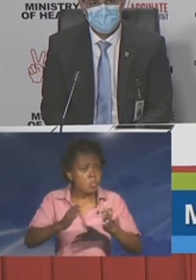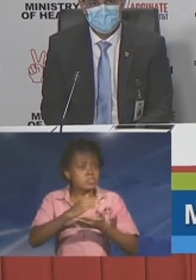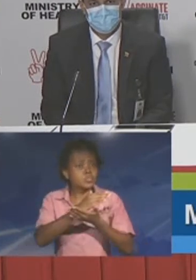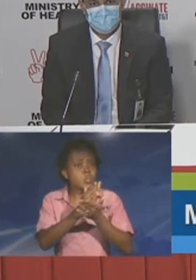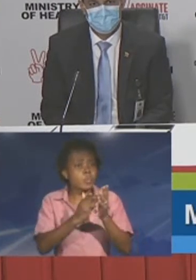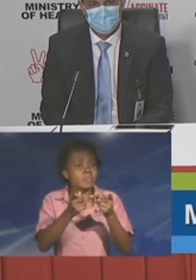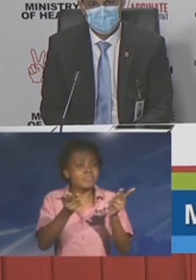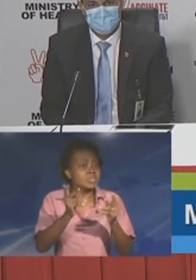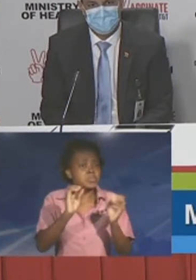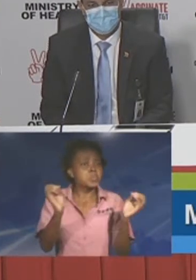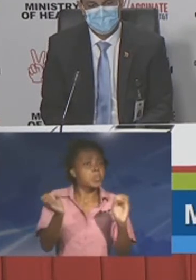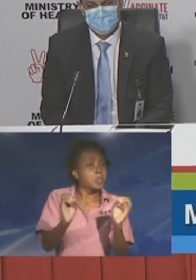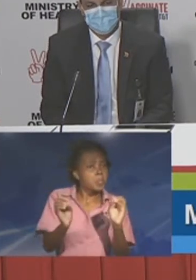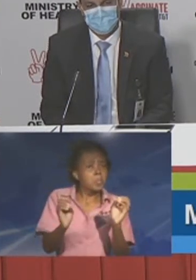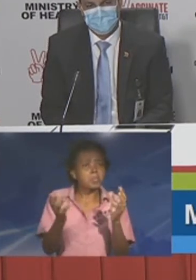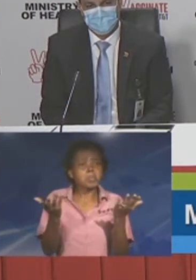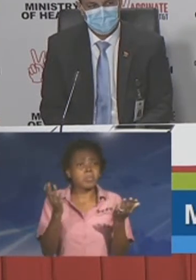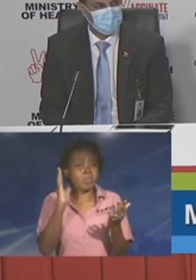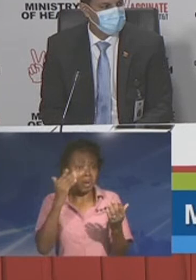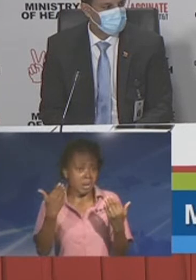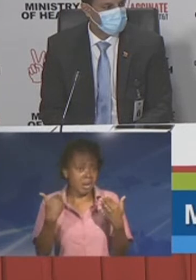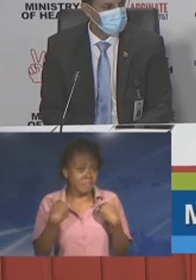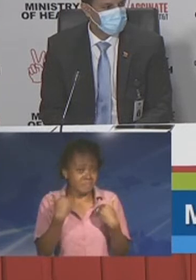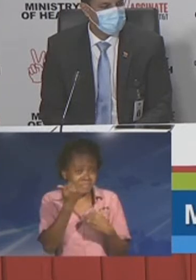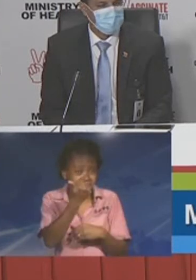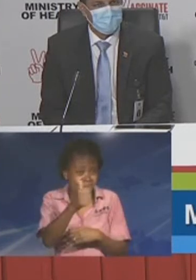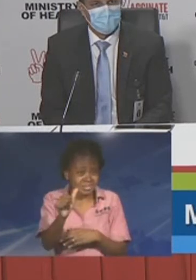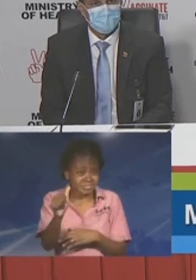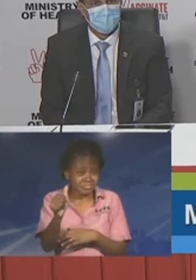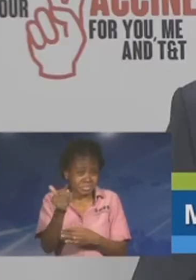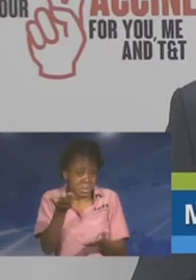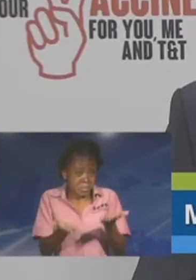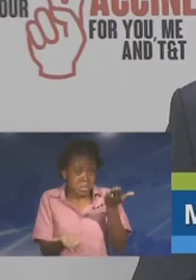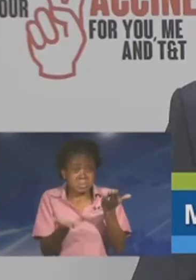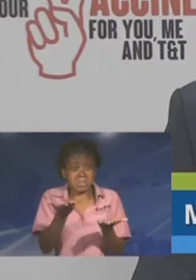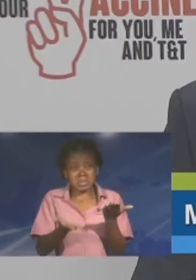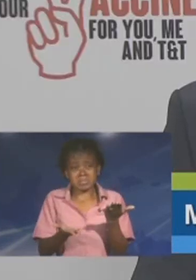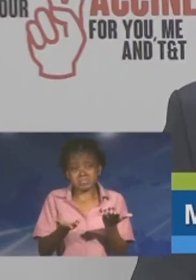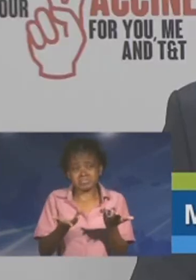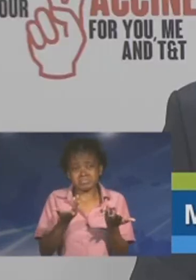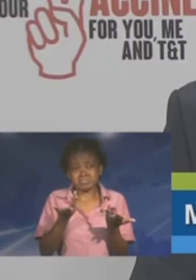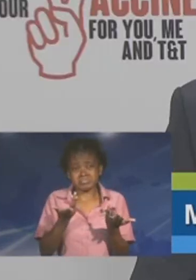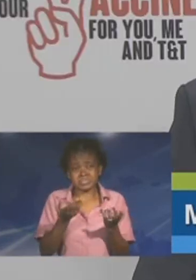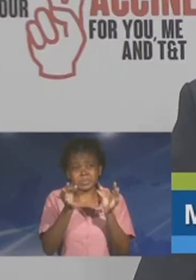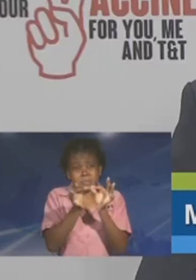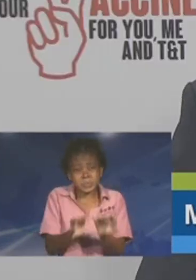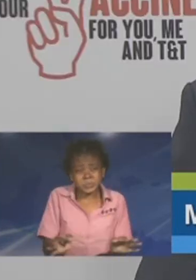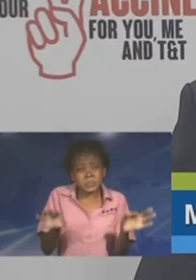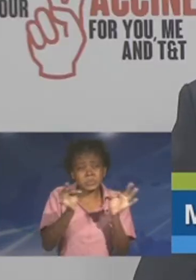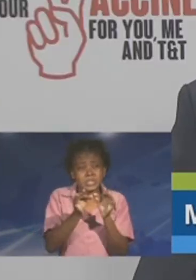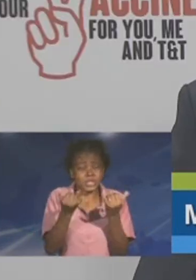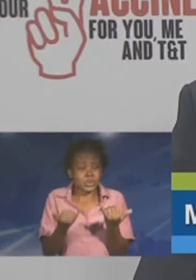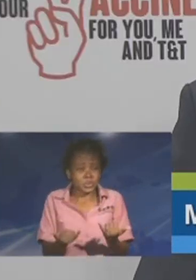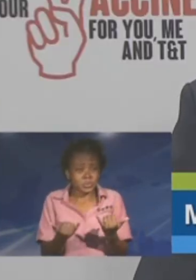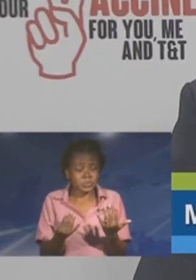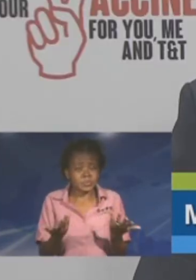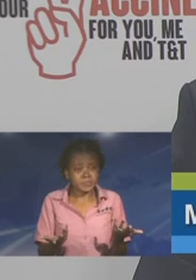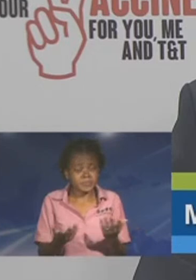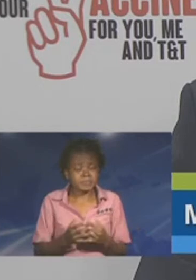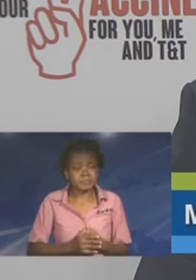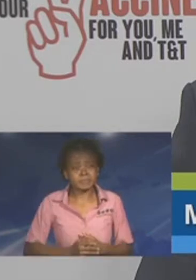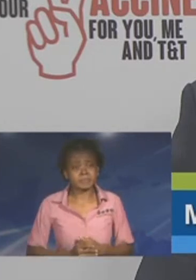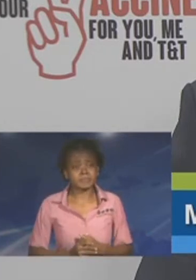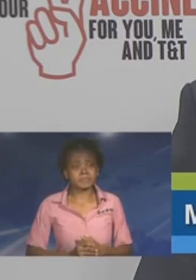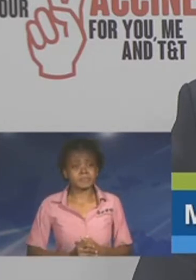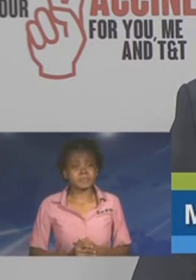to that? That's it for now. Thanks. Yeah, thanks. So, Suan, as I said in response to your first question,